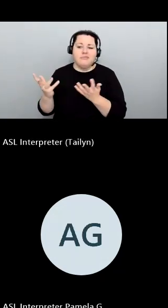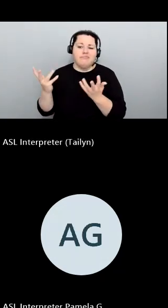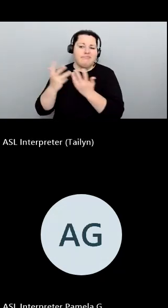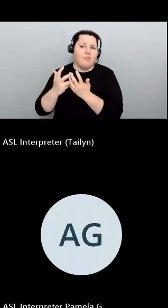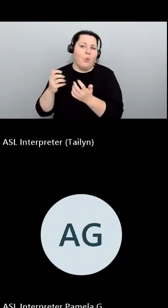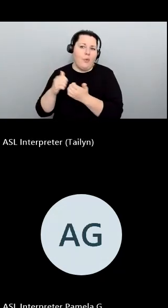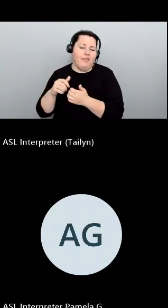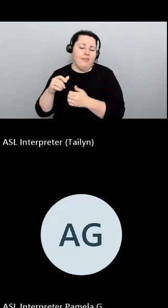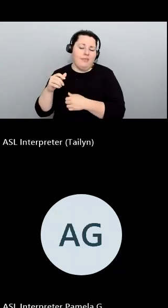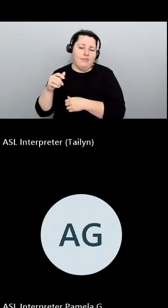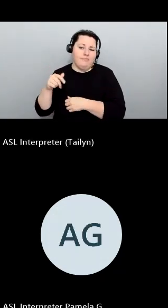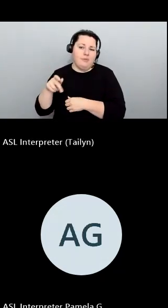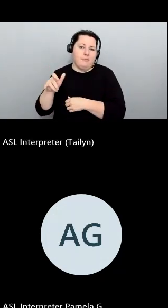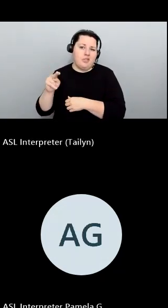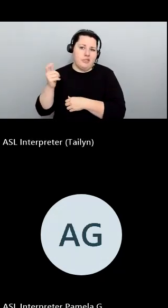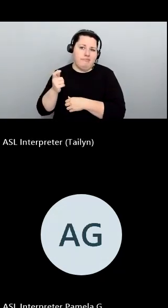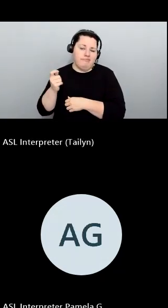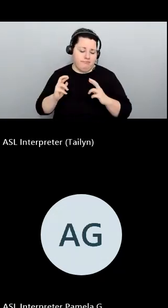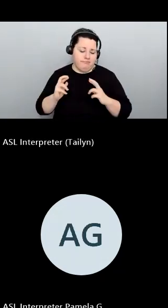plan.